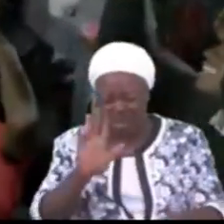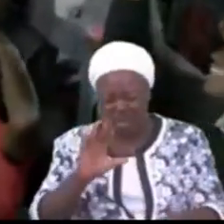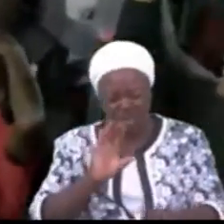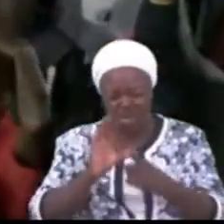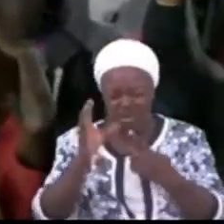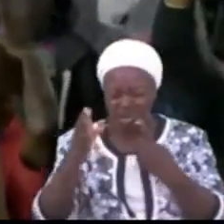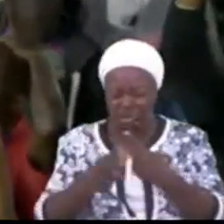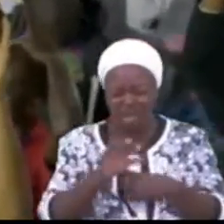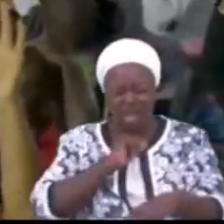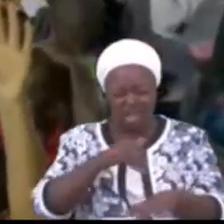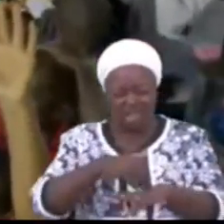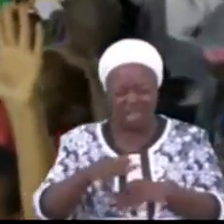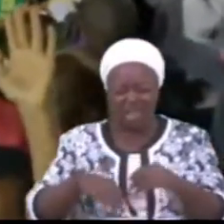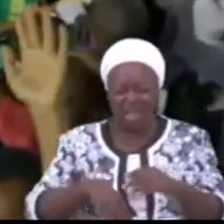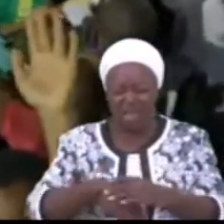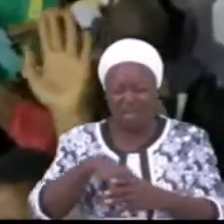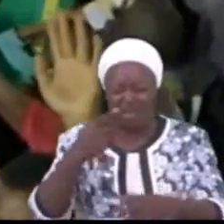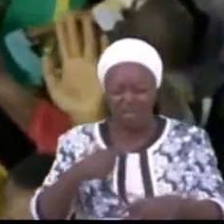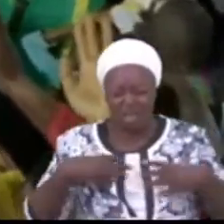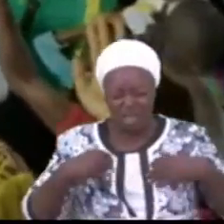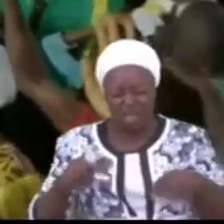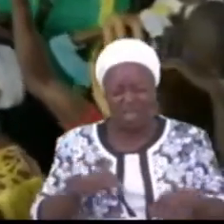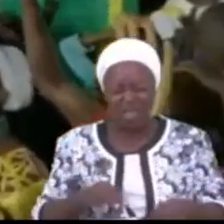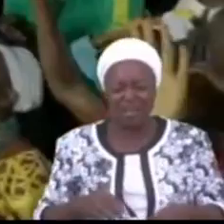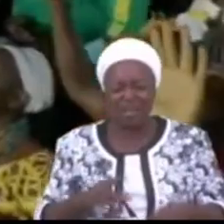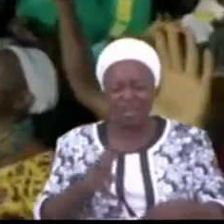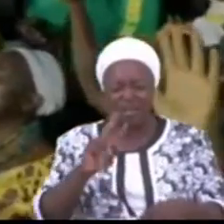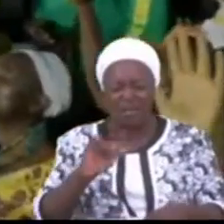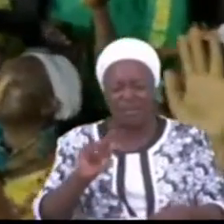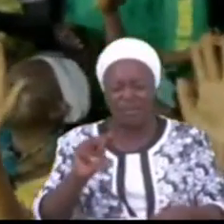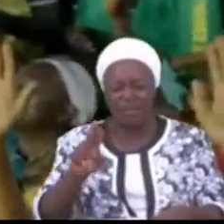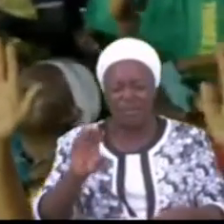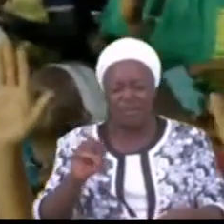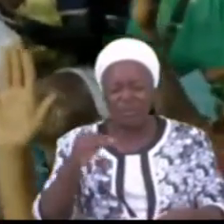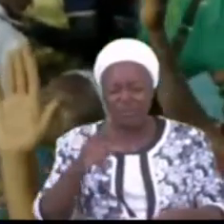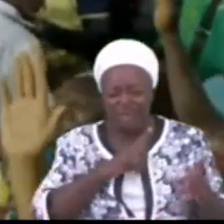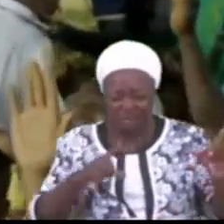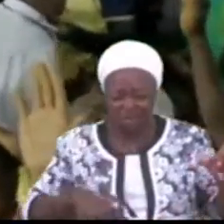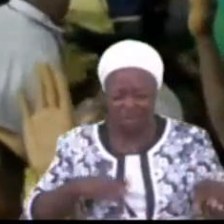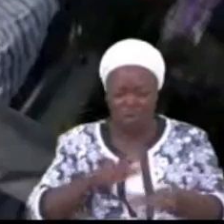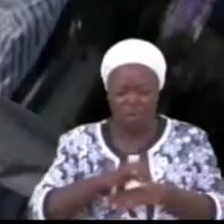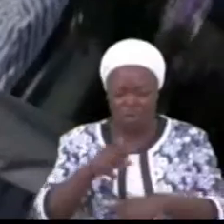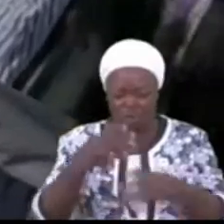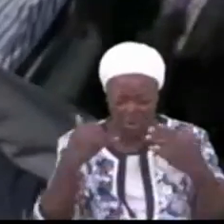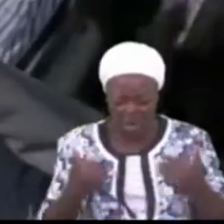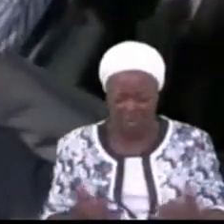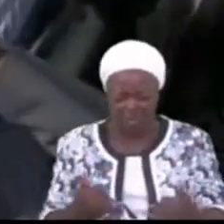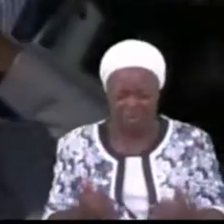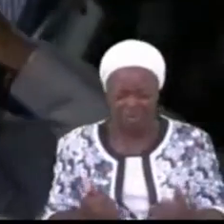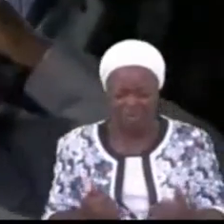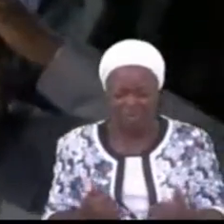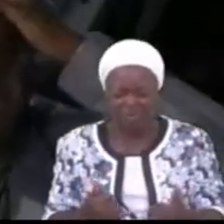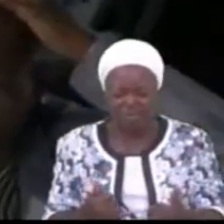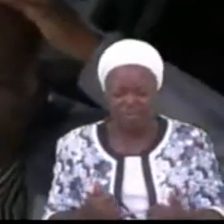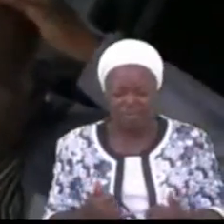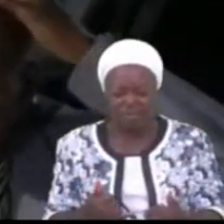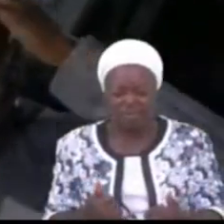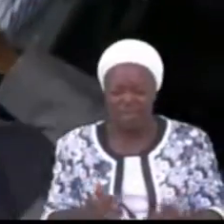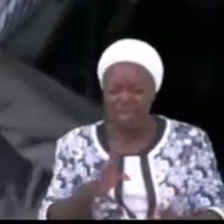I send forth the healing virtue of the Lord upon you right now.